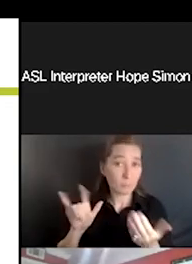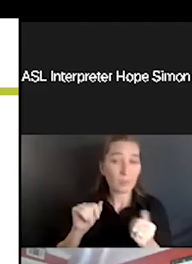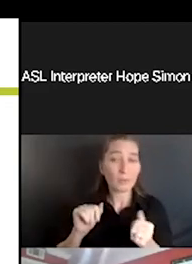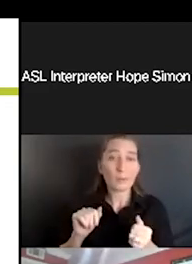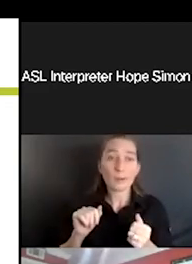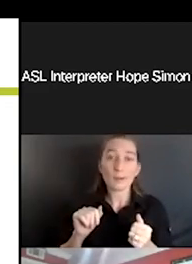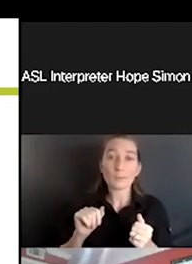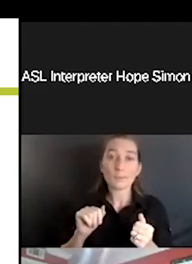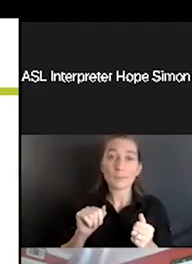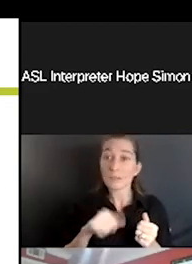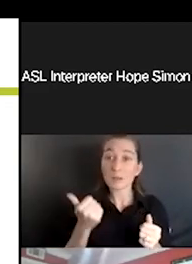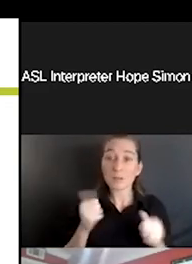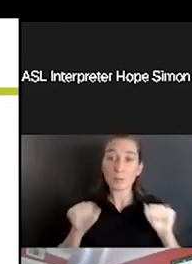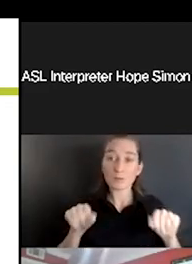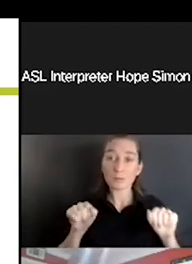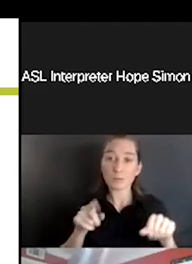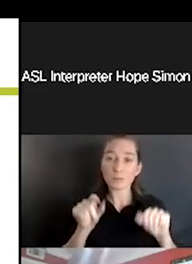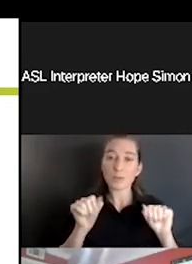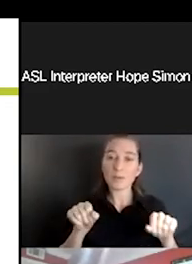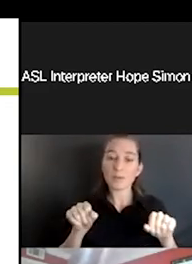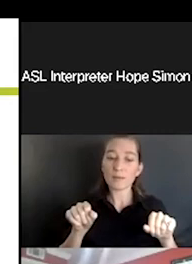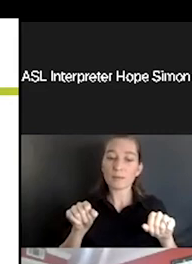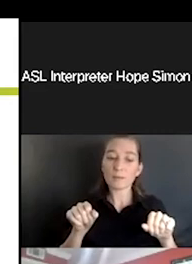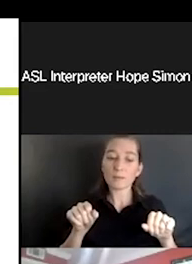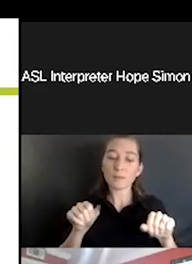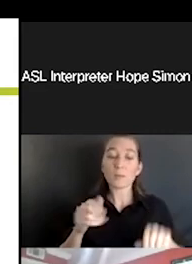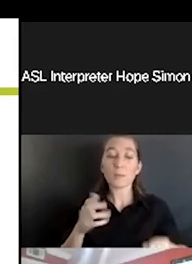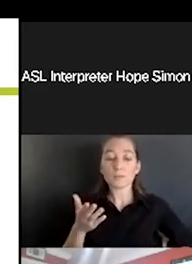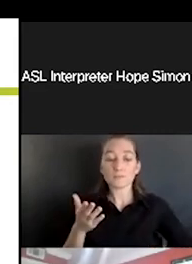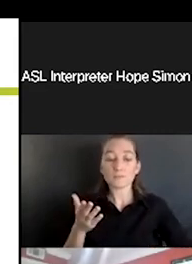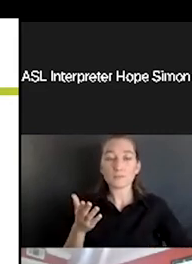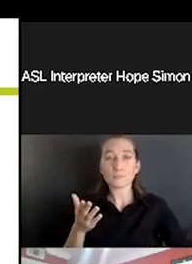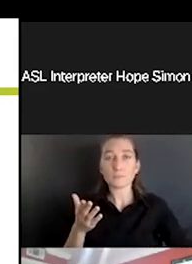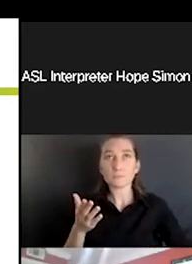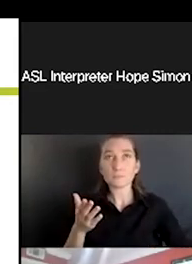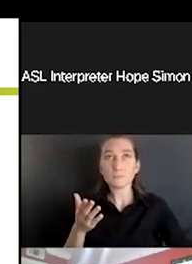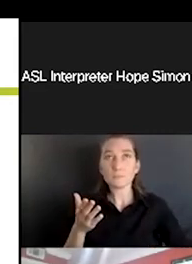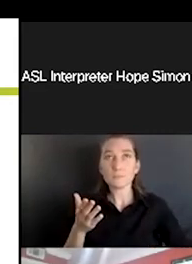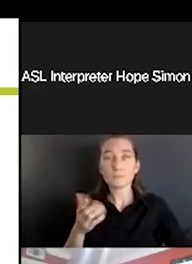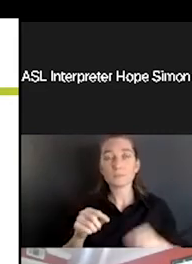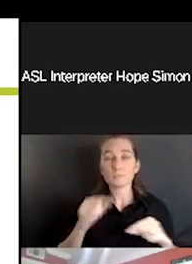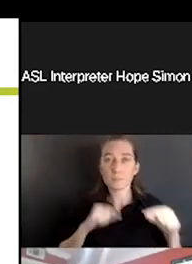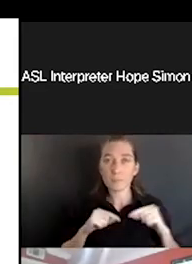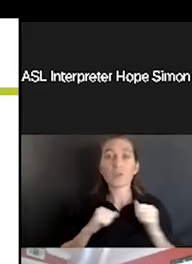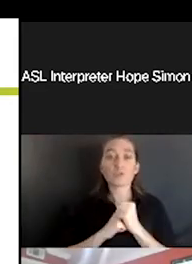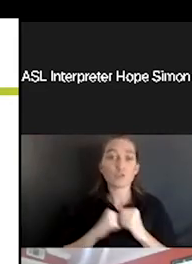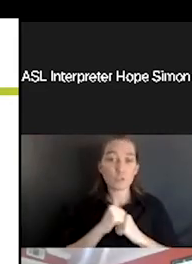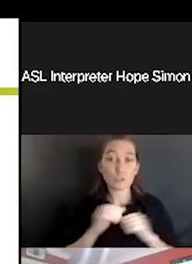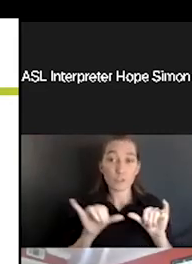to reach to at least I can tell you that the Structural Engineering Association of